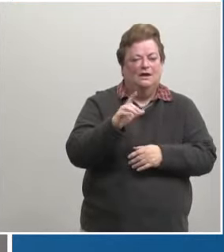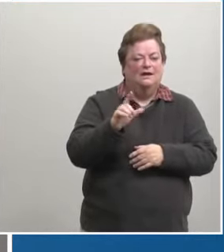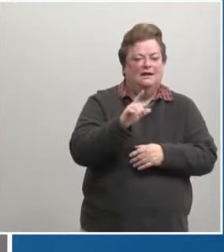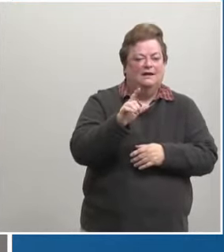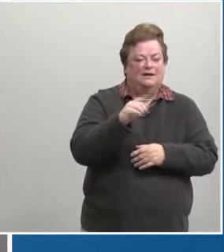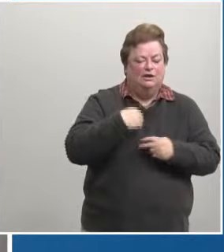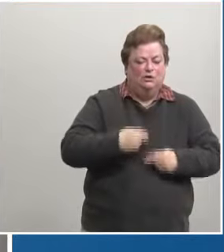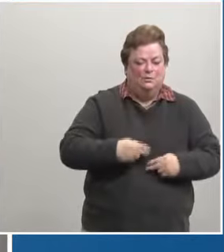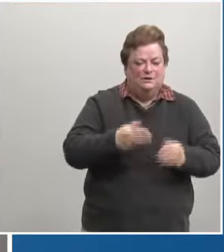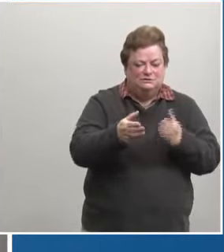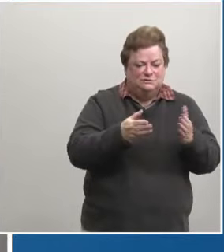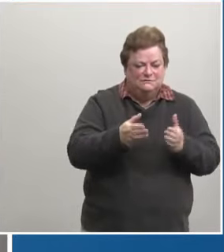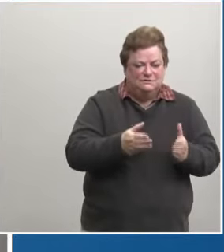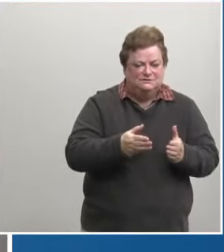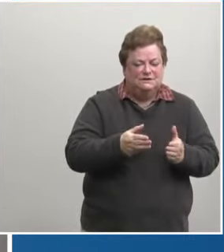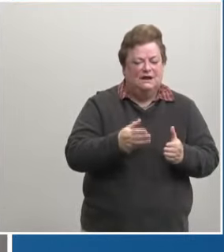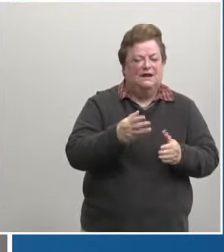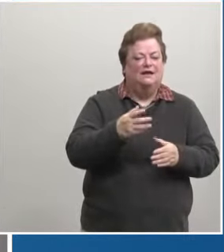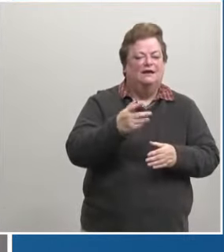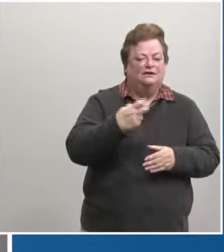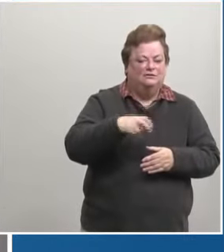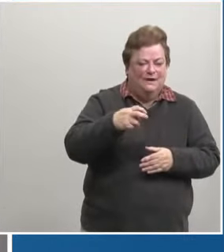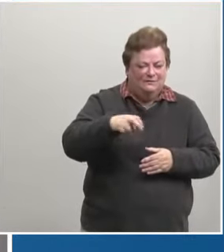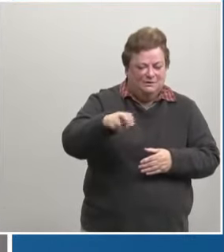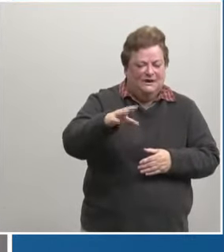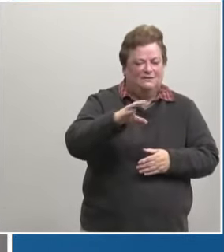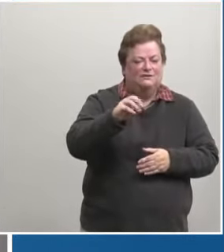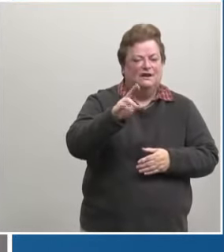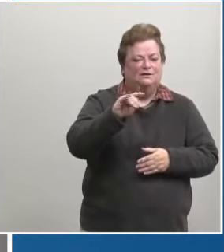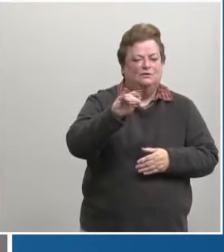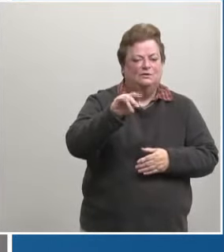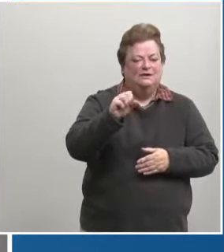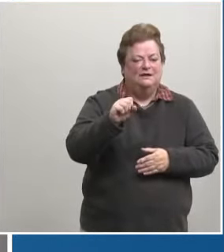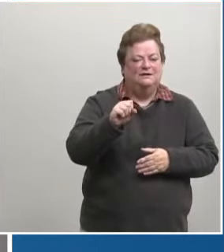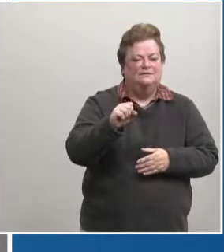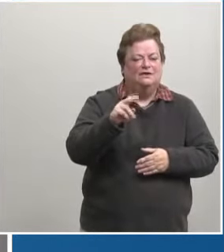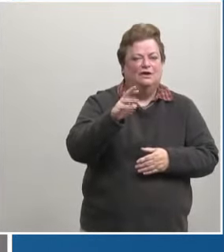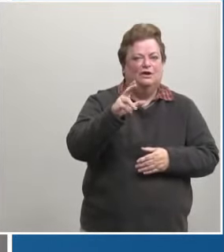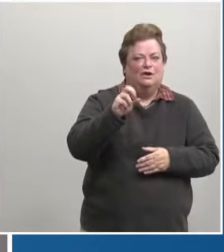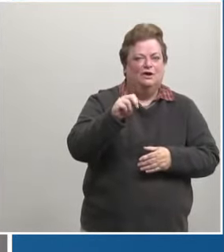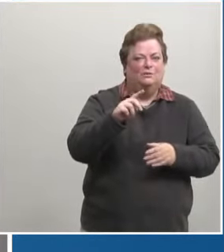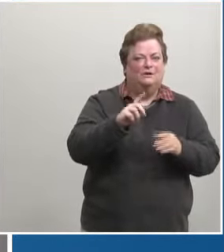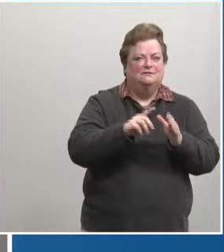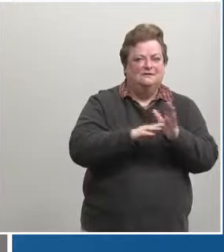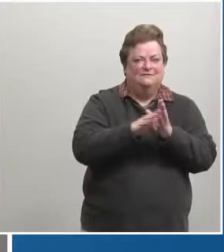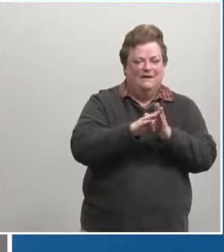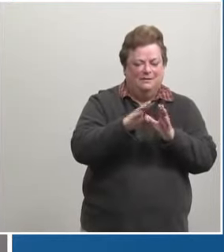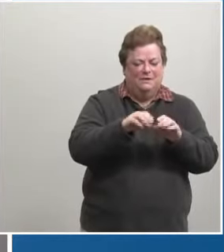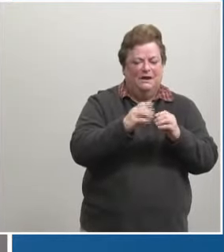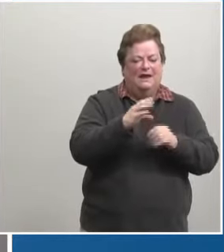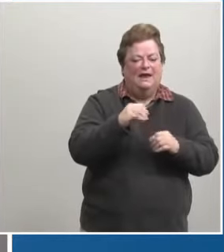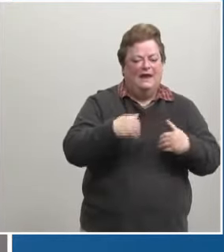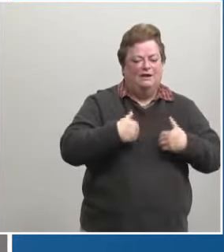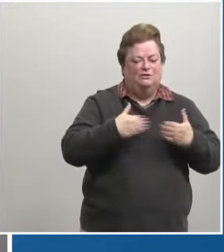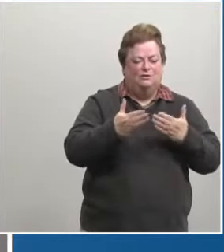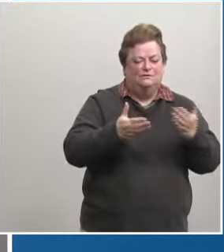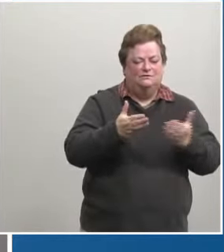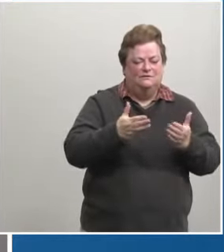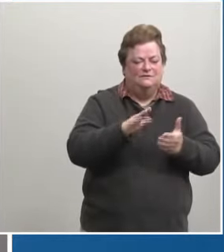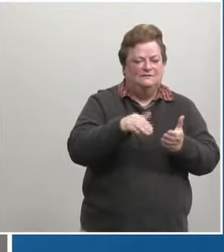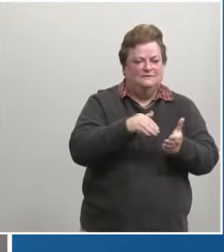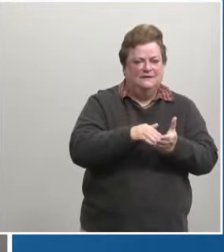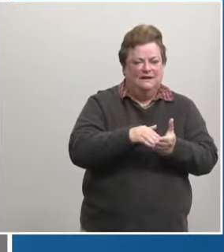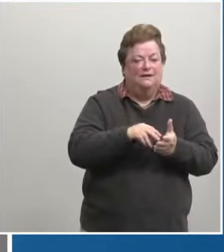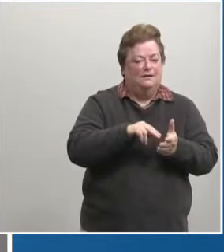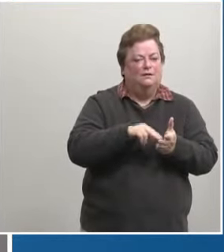Human Services, our Lincoln Transportation and Utilities Department, the Urban Development Department, and the Youth Services Center. It truly